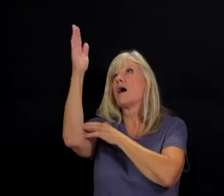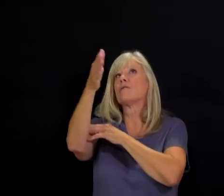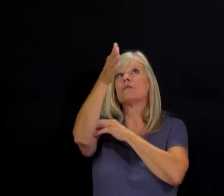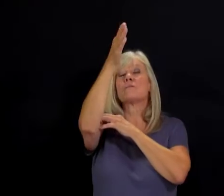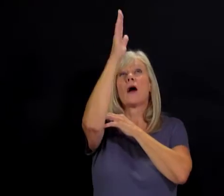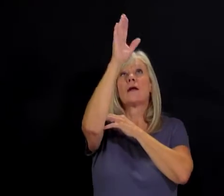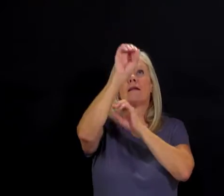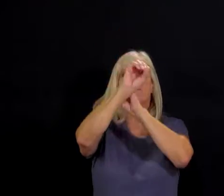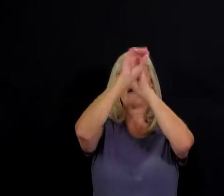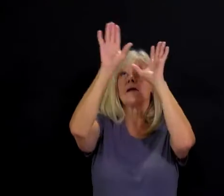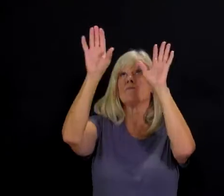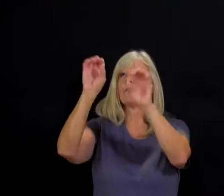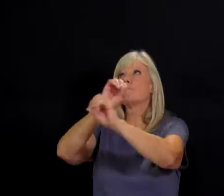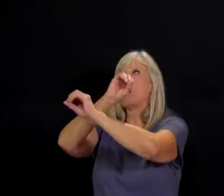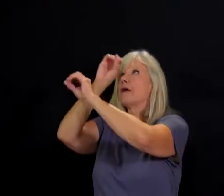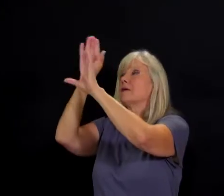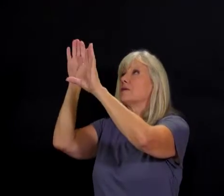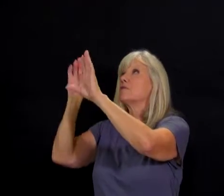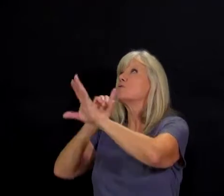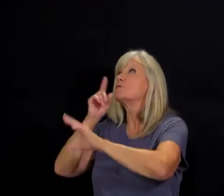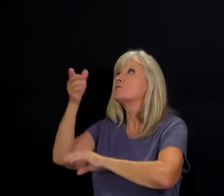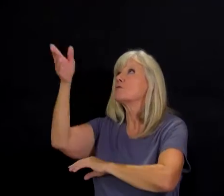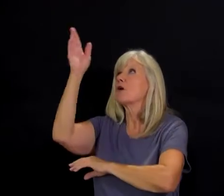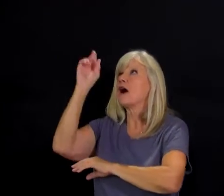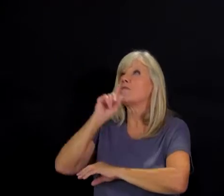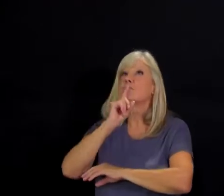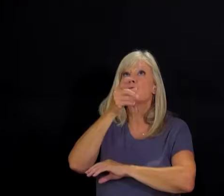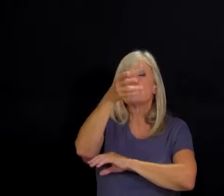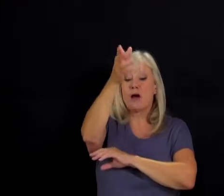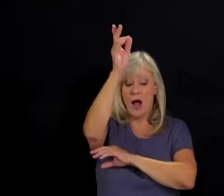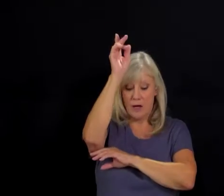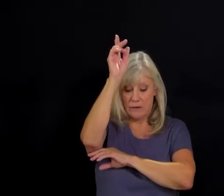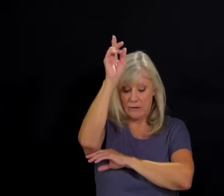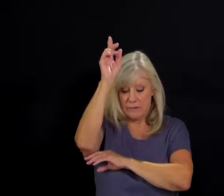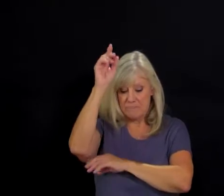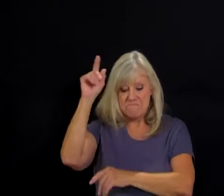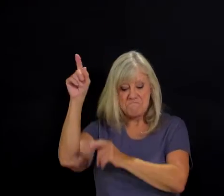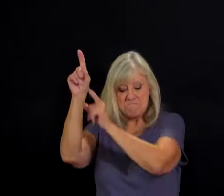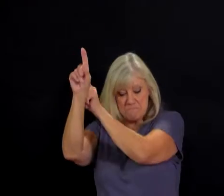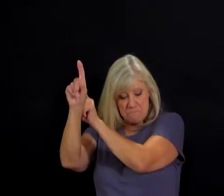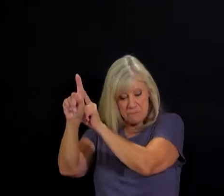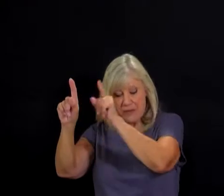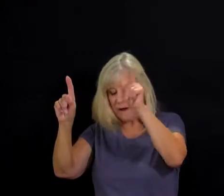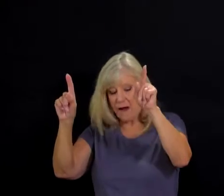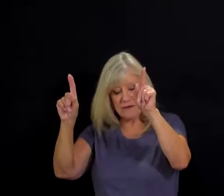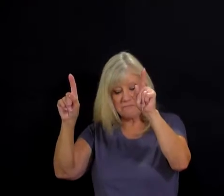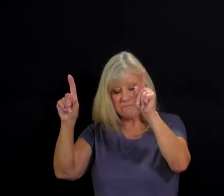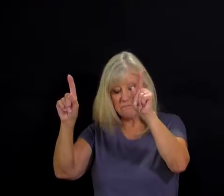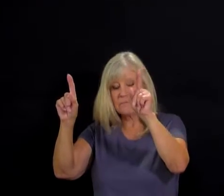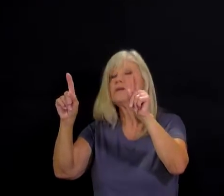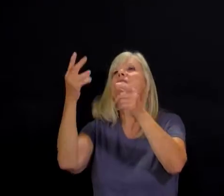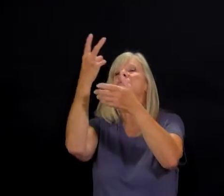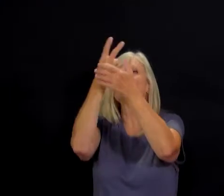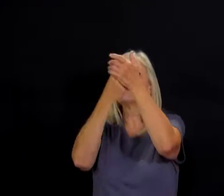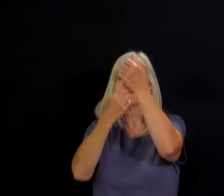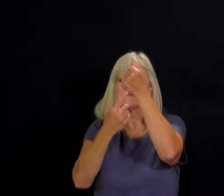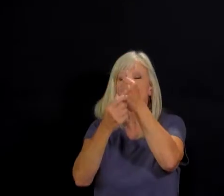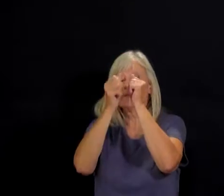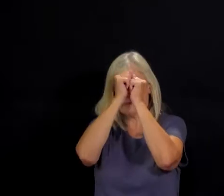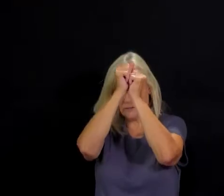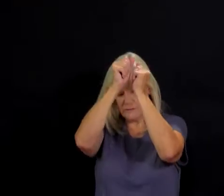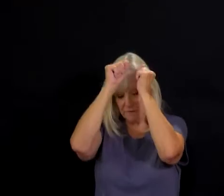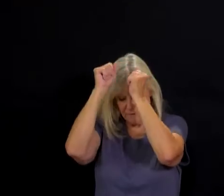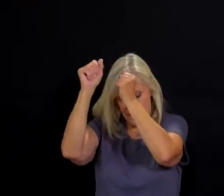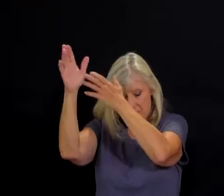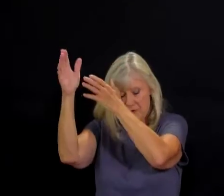from God, light from light, true God from true God, begotten, not made, consubstantial with the